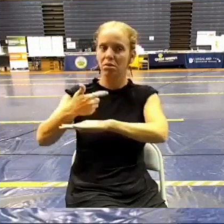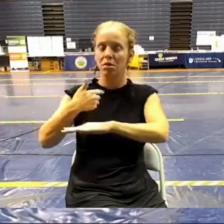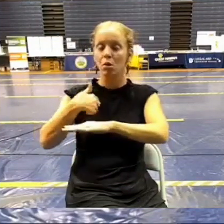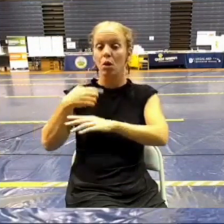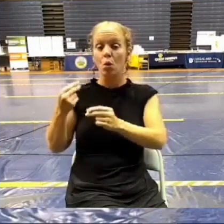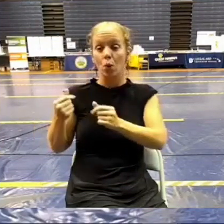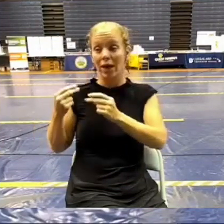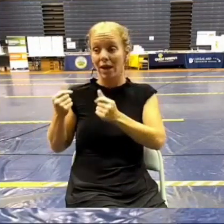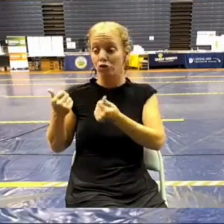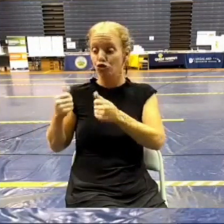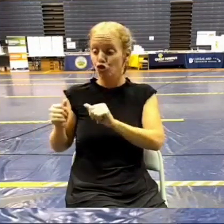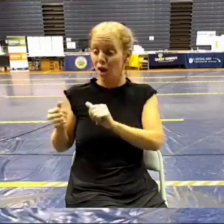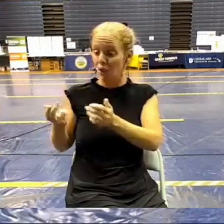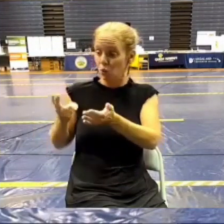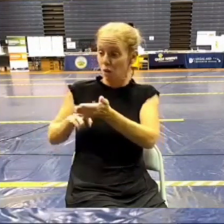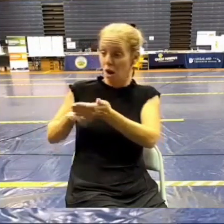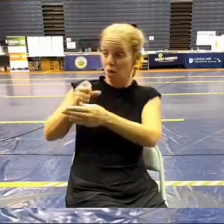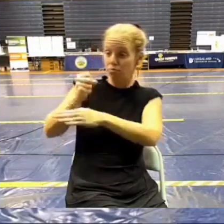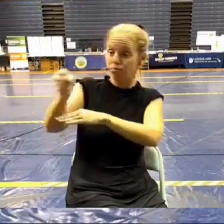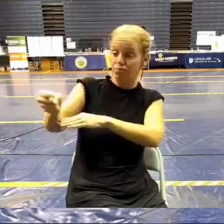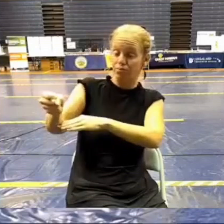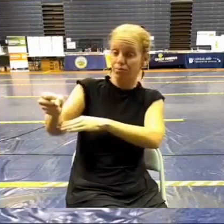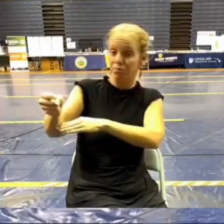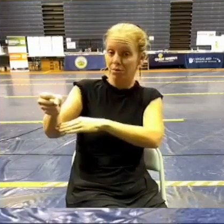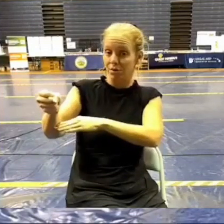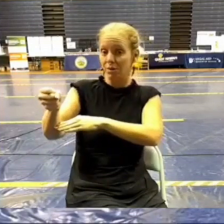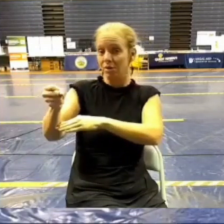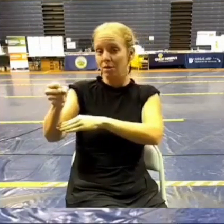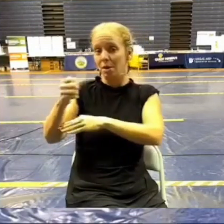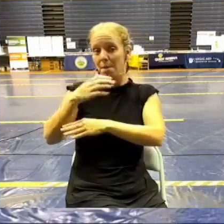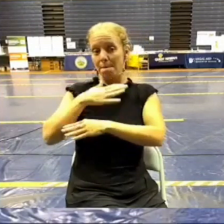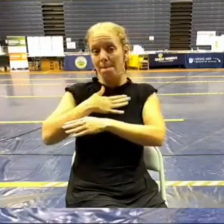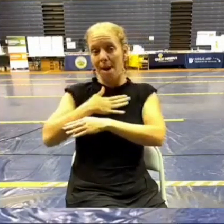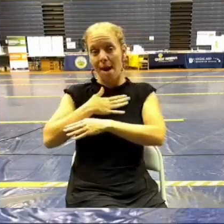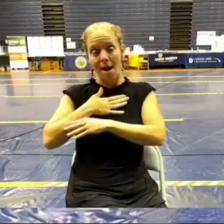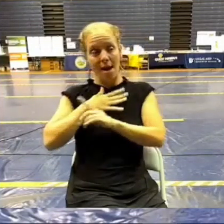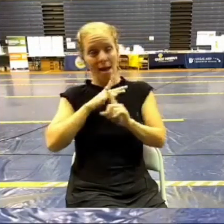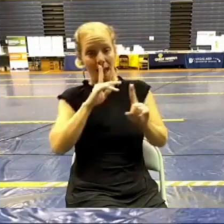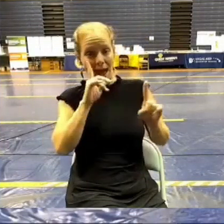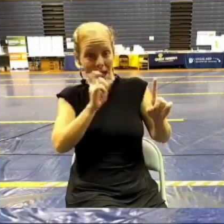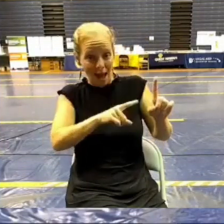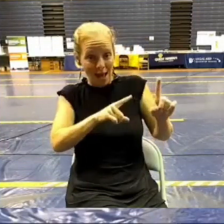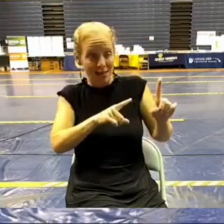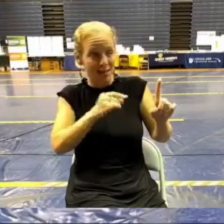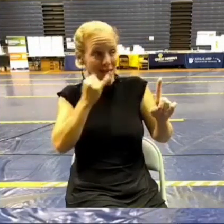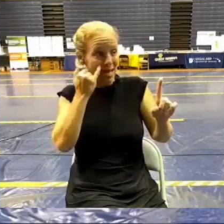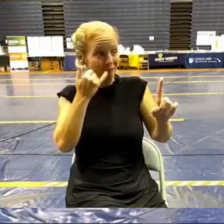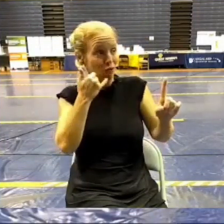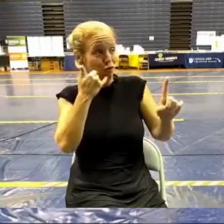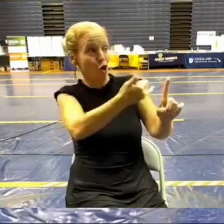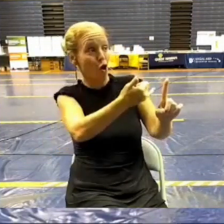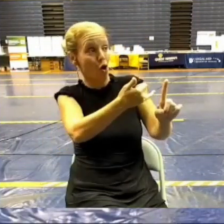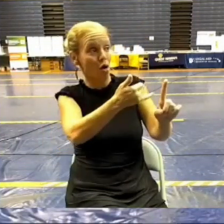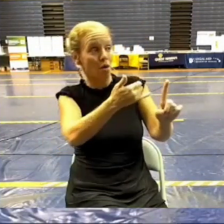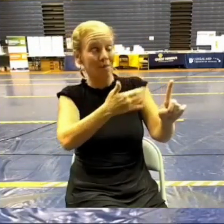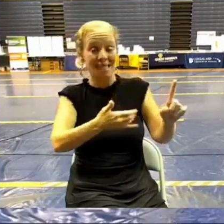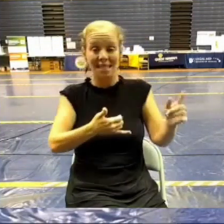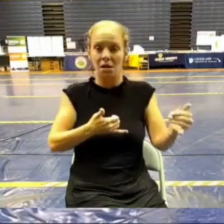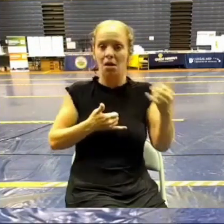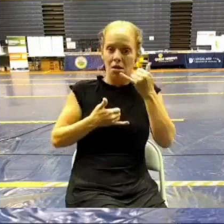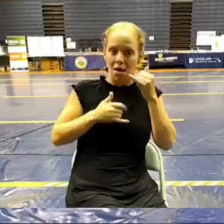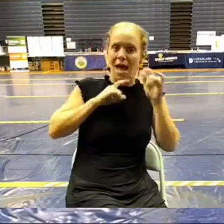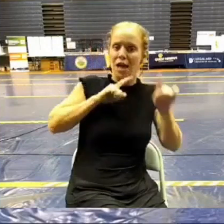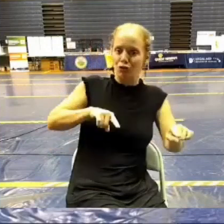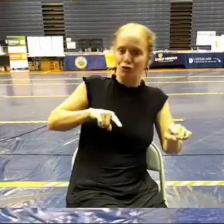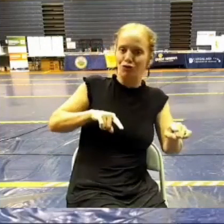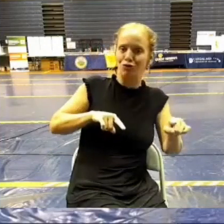to lease people into those. So my ask is, when you get a call from us, be responsive to that